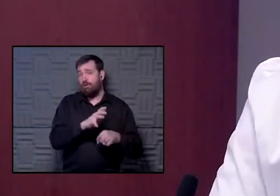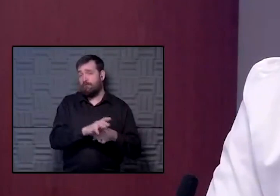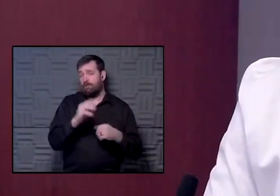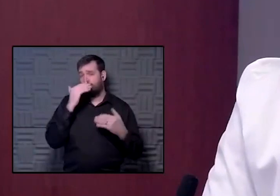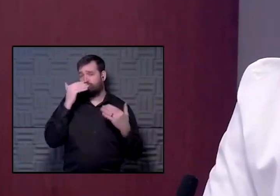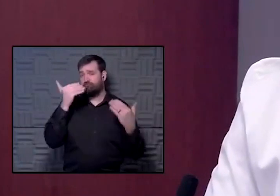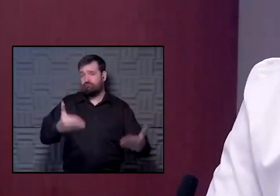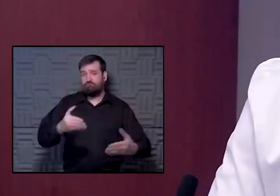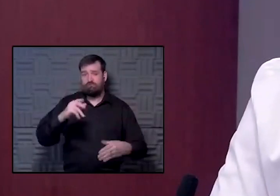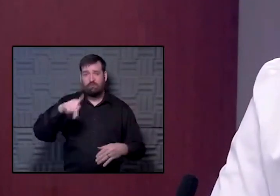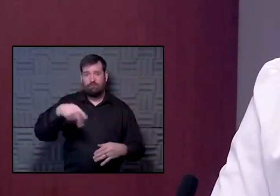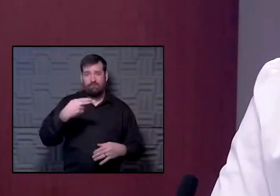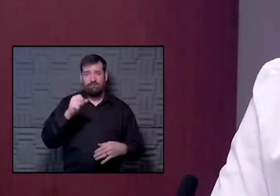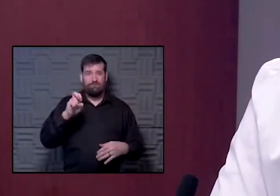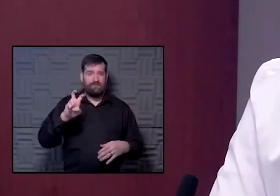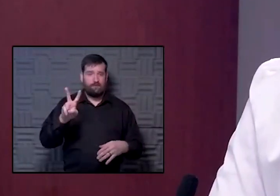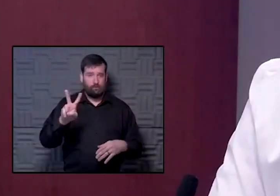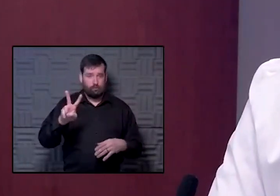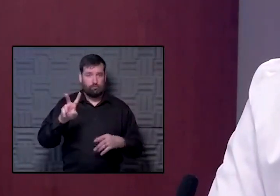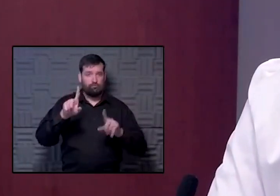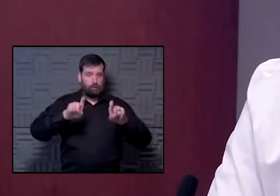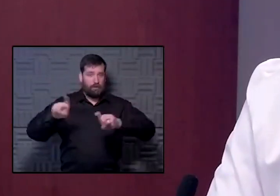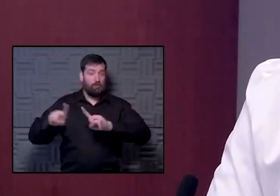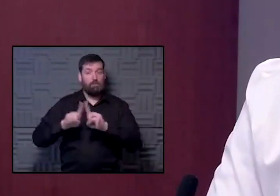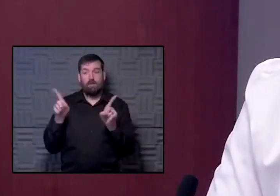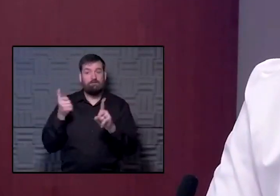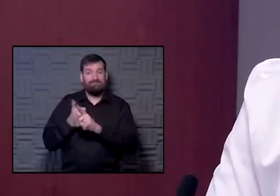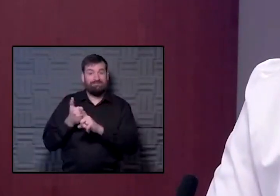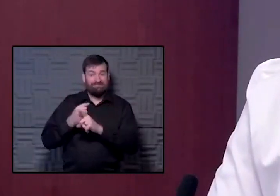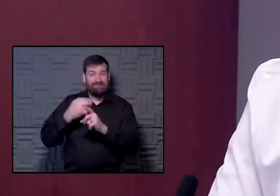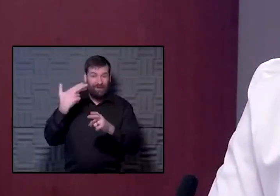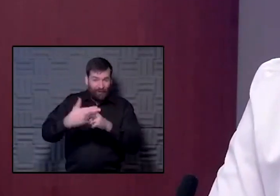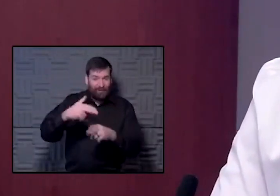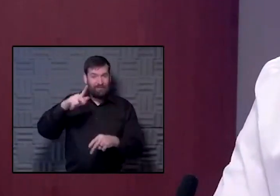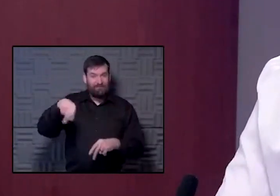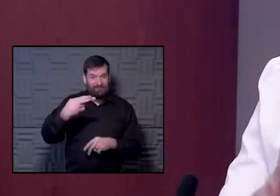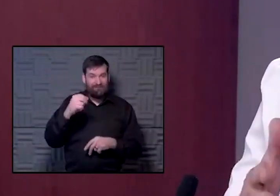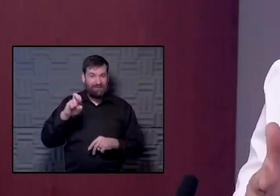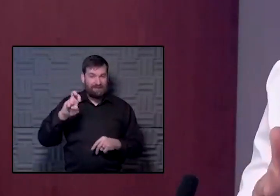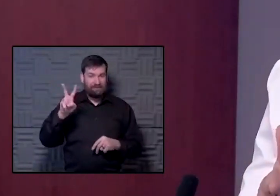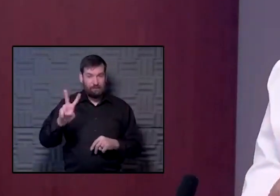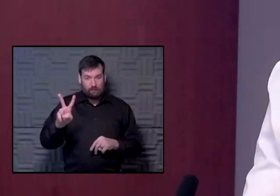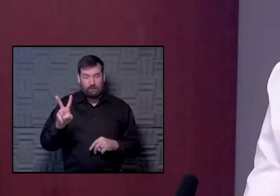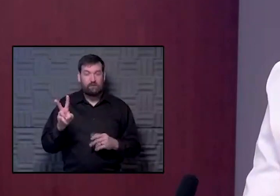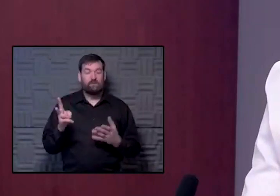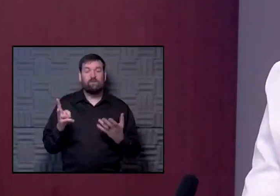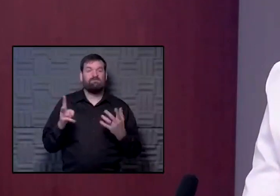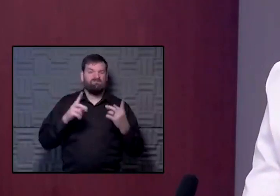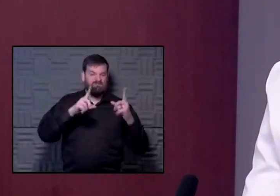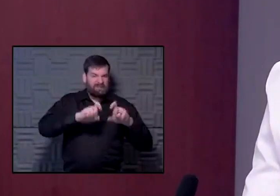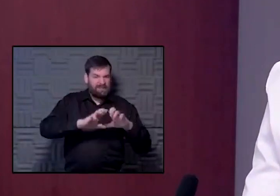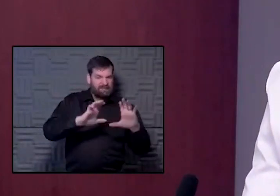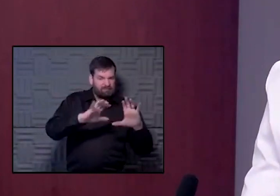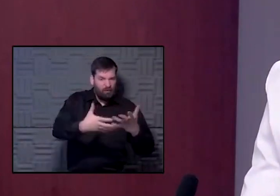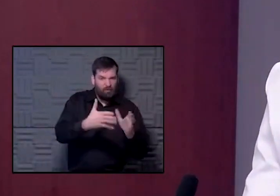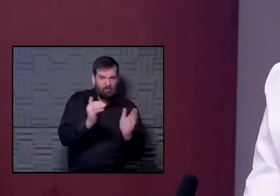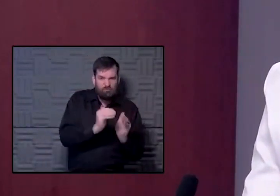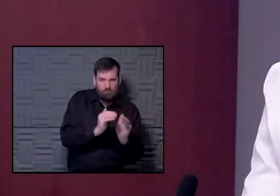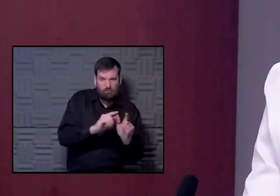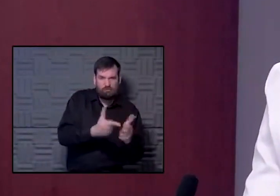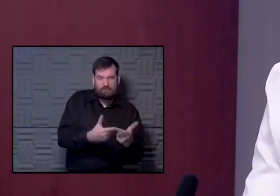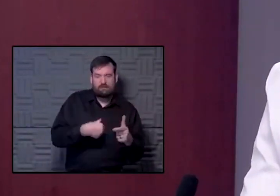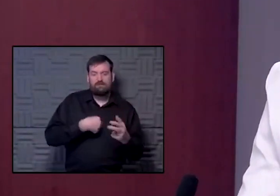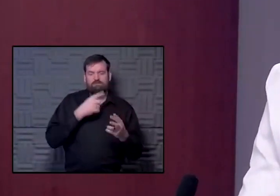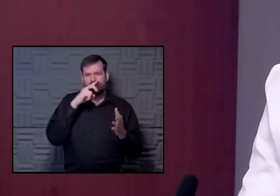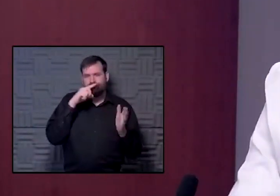this phase 2 trial. But phase 2 trials are called phase 2 for a reason. You test them in smaller populations. You look